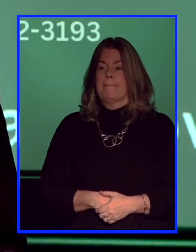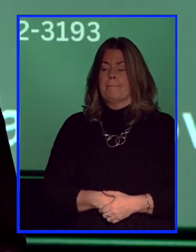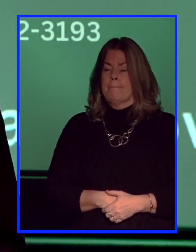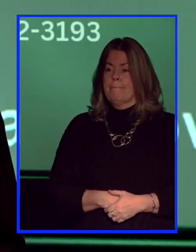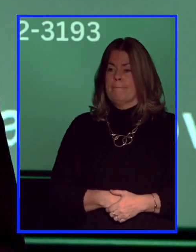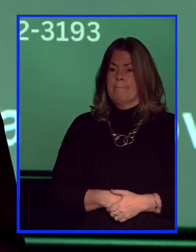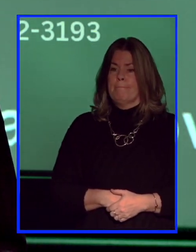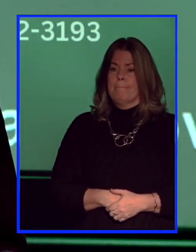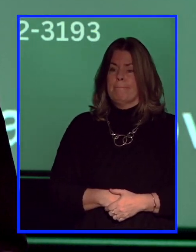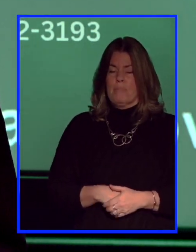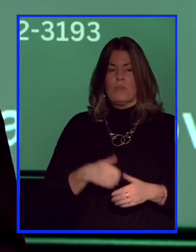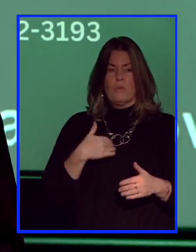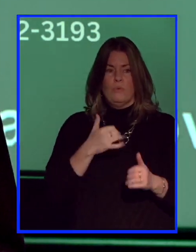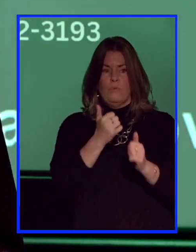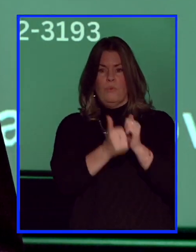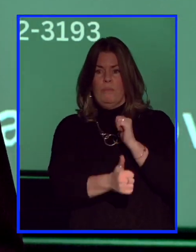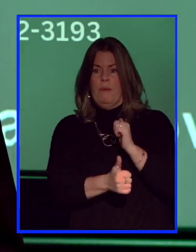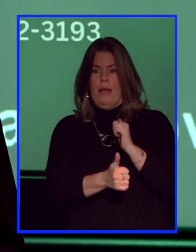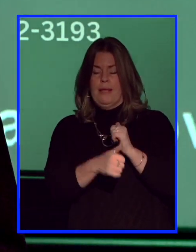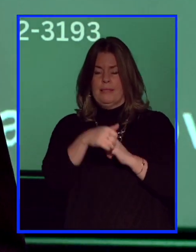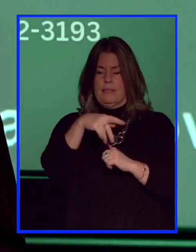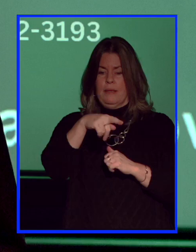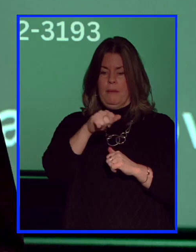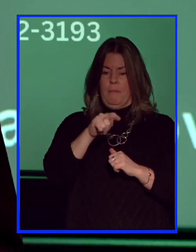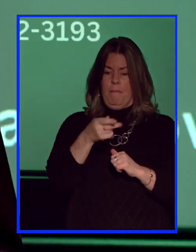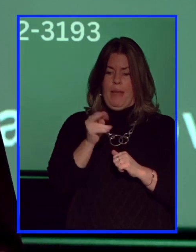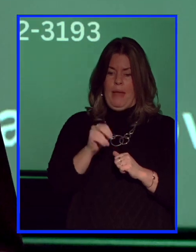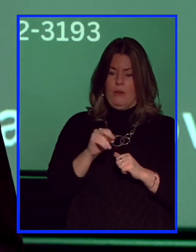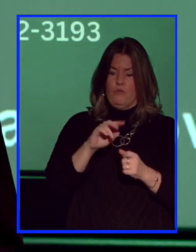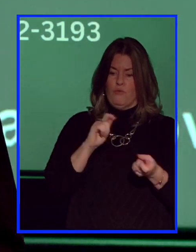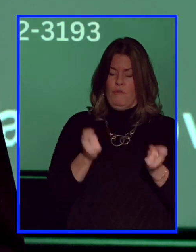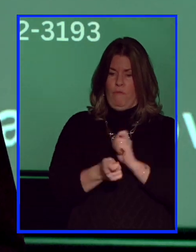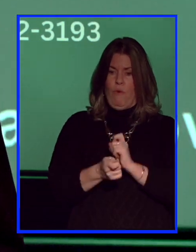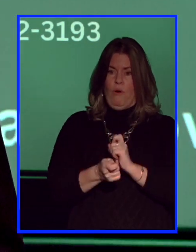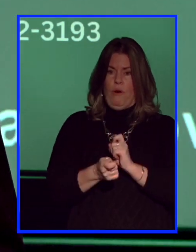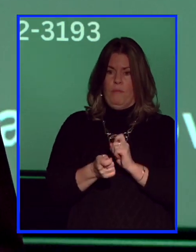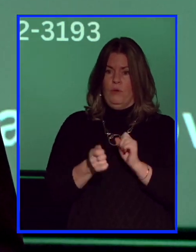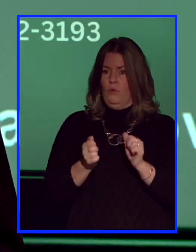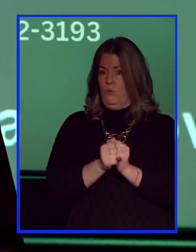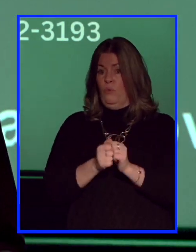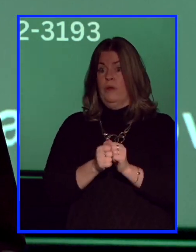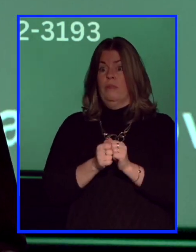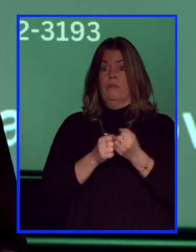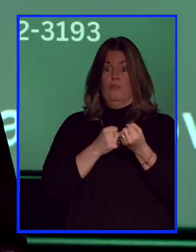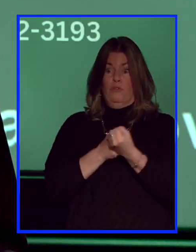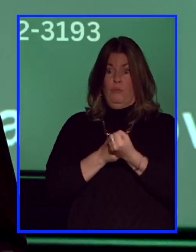We had we passed patent reform out of our committee with bipartisan support.